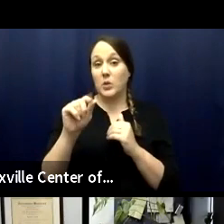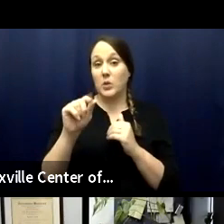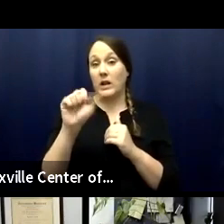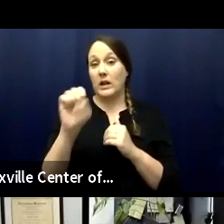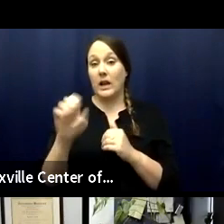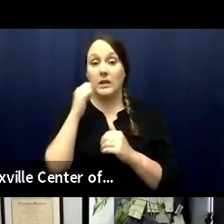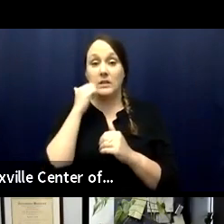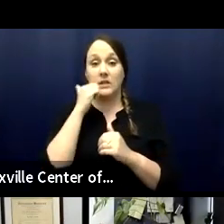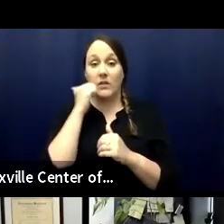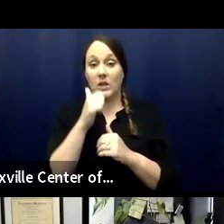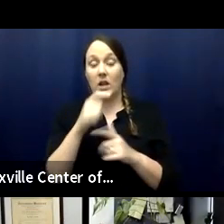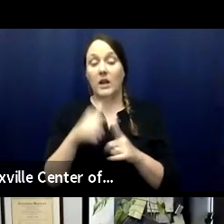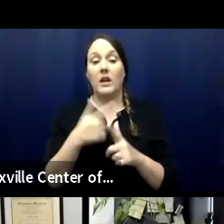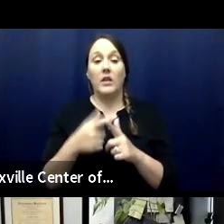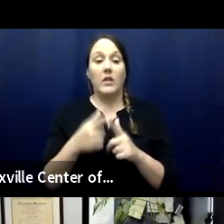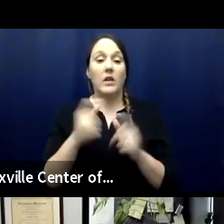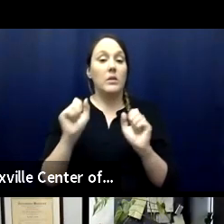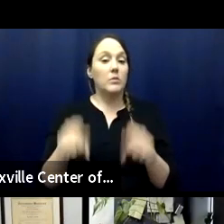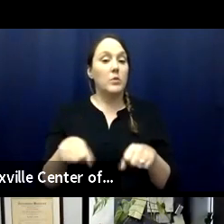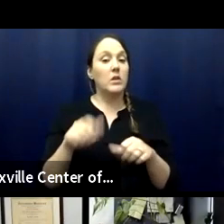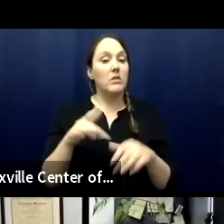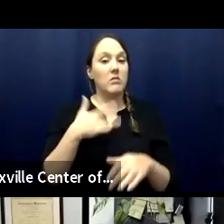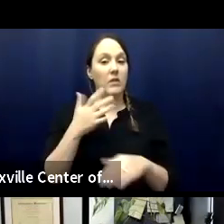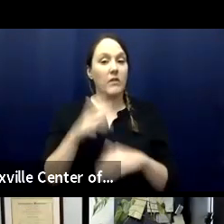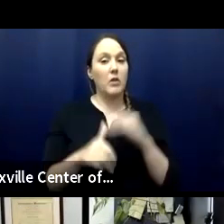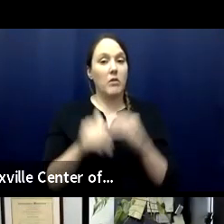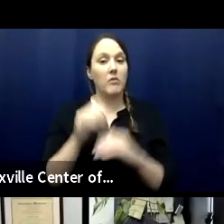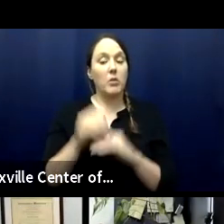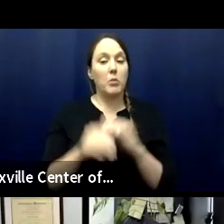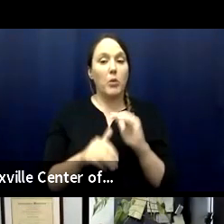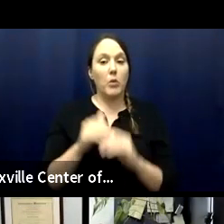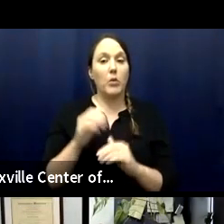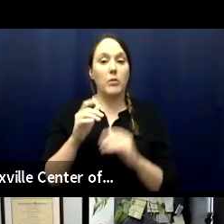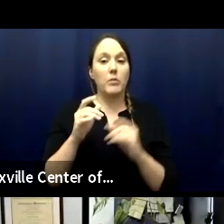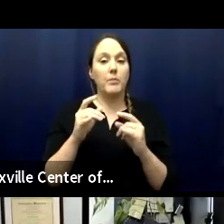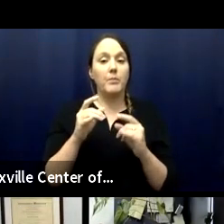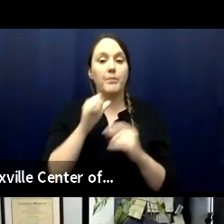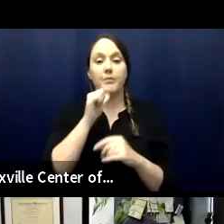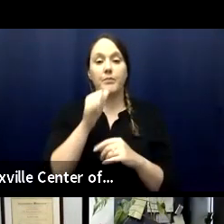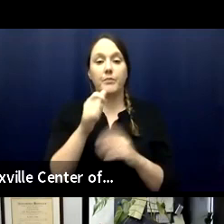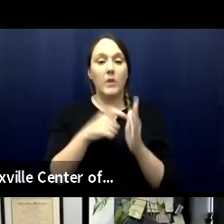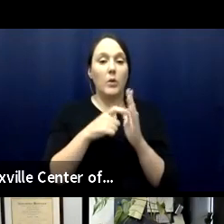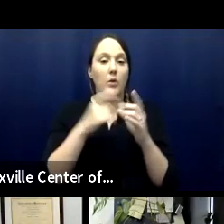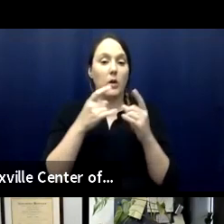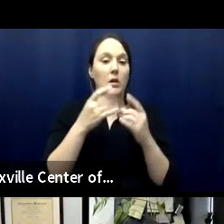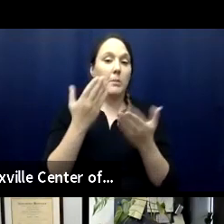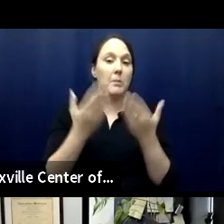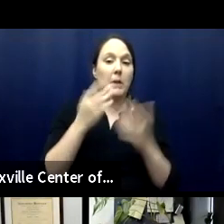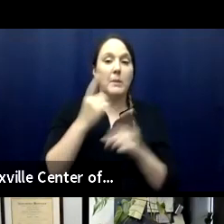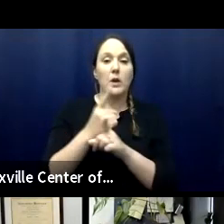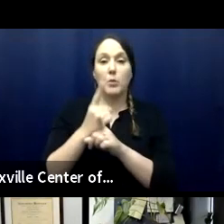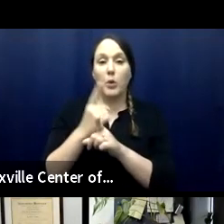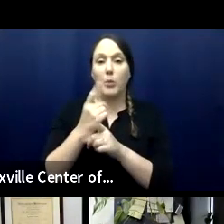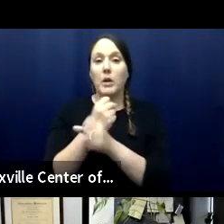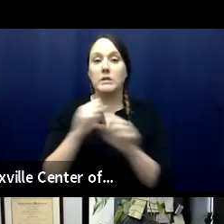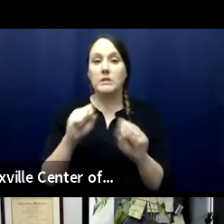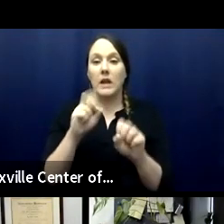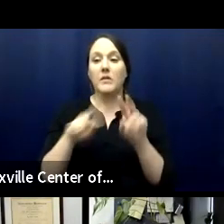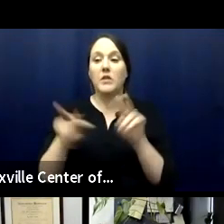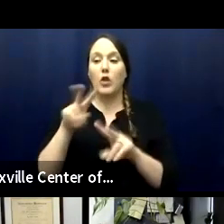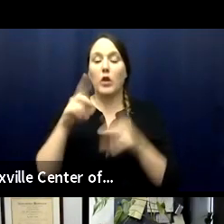And then, you could really feel comfortable that it might be appropriate and safe to lift a mask